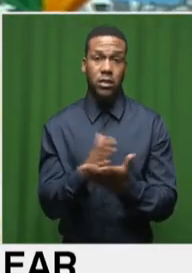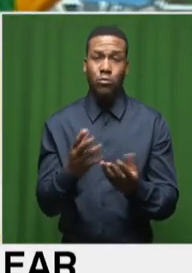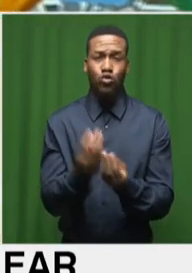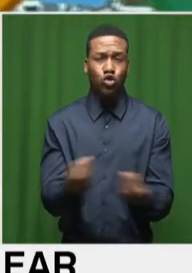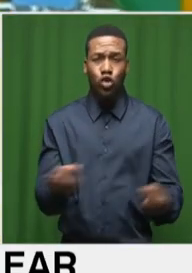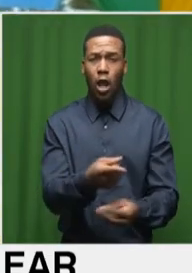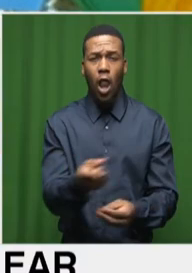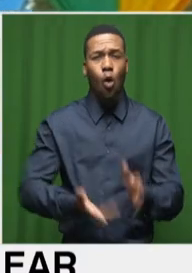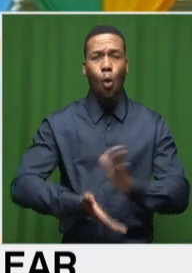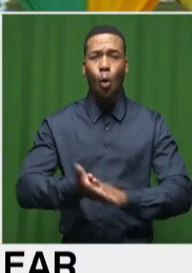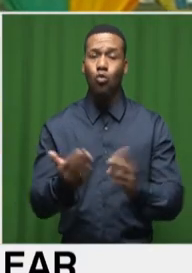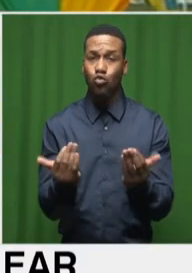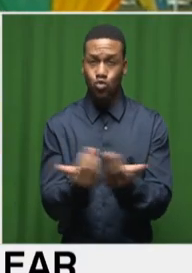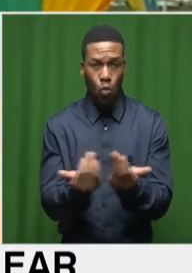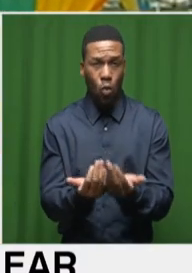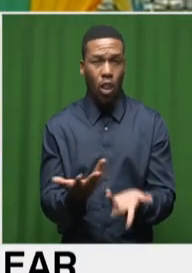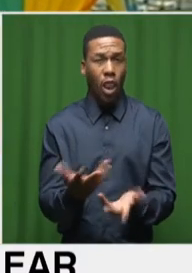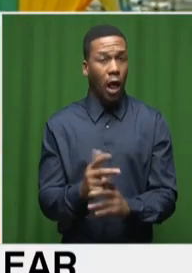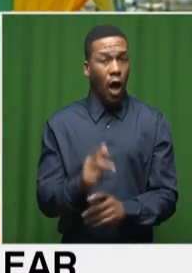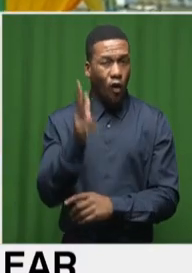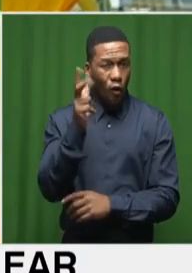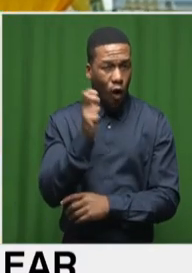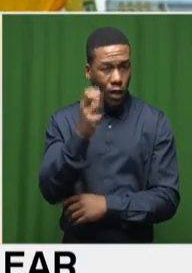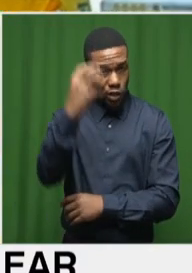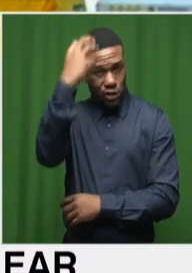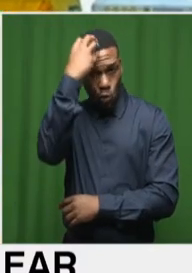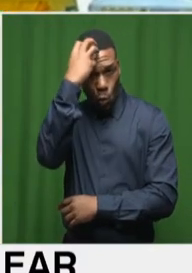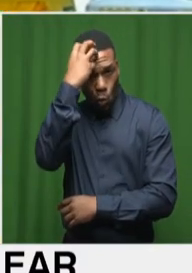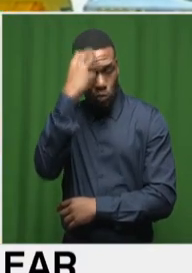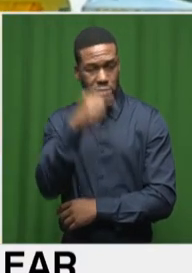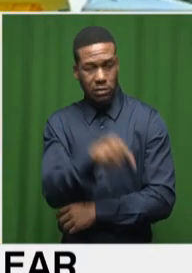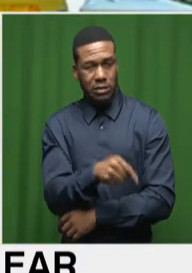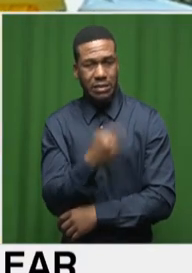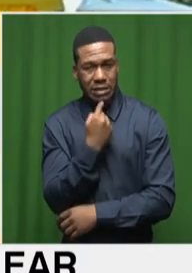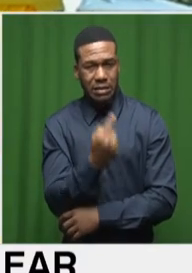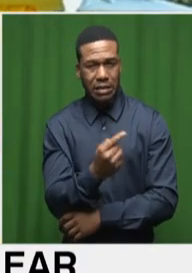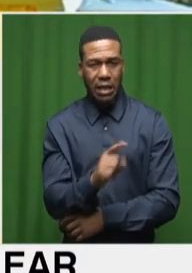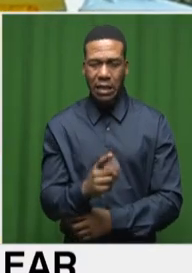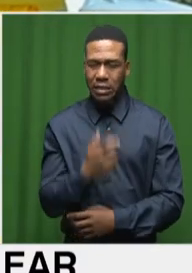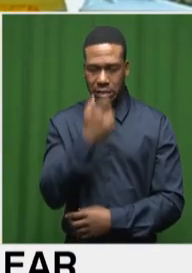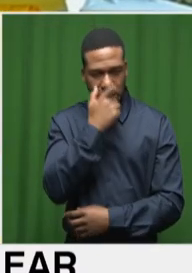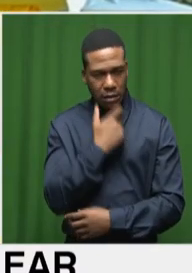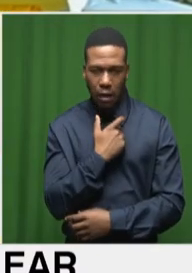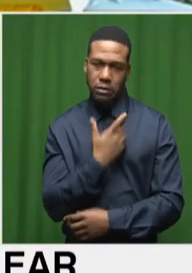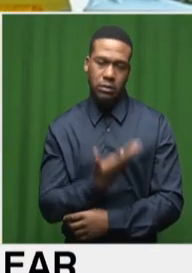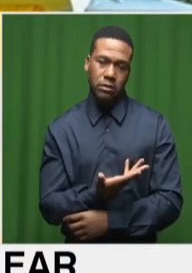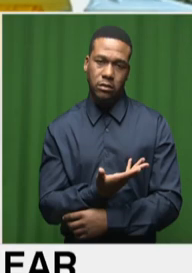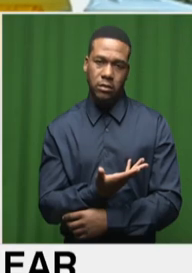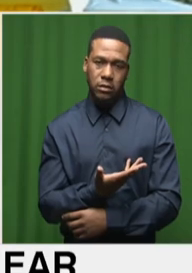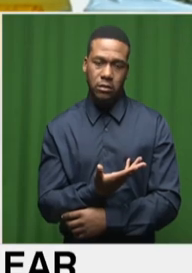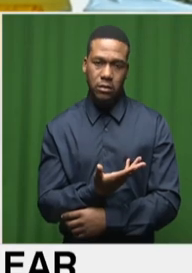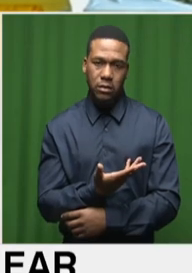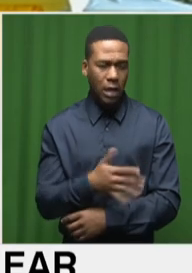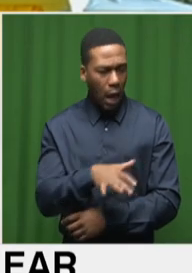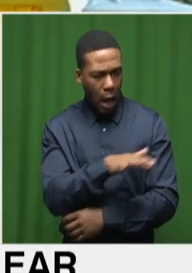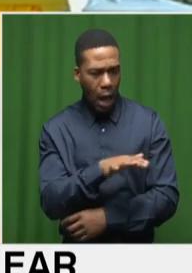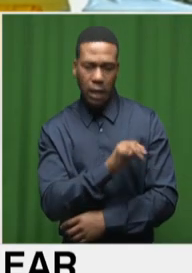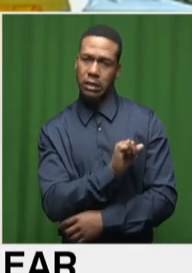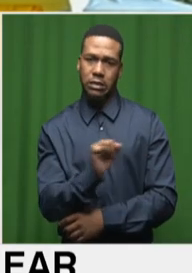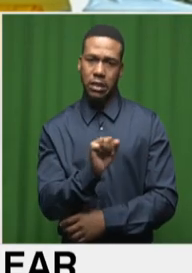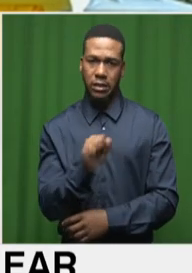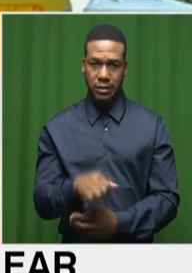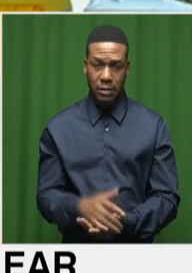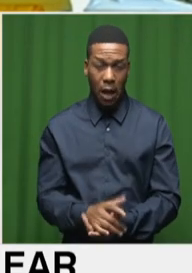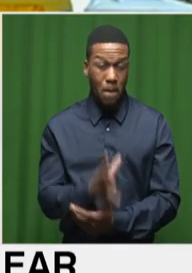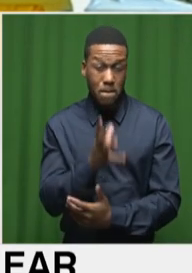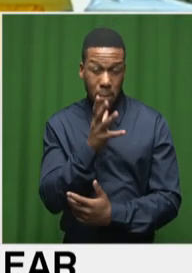did hear, you know, the local chief saying that such a sad event that took place here within the area, saying that a lot